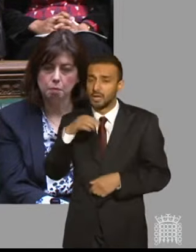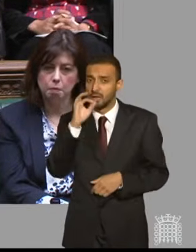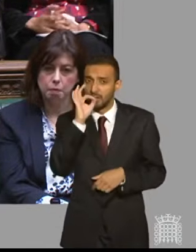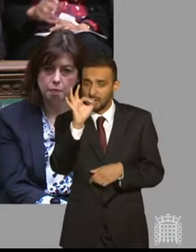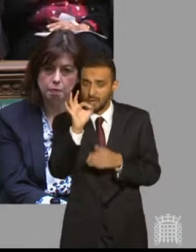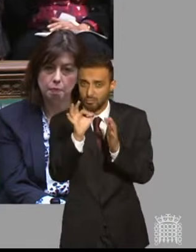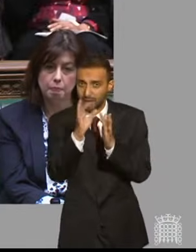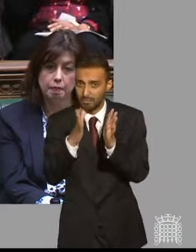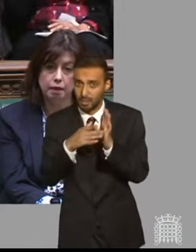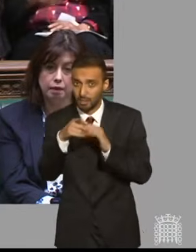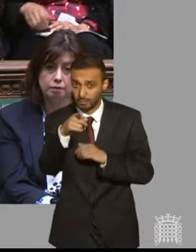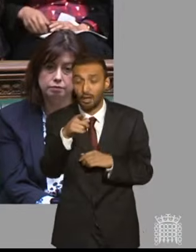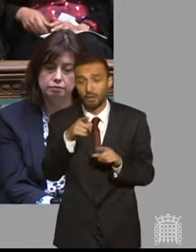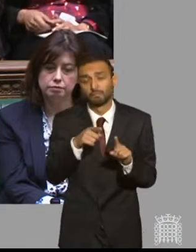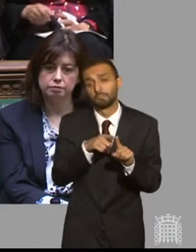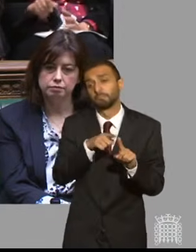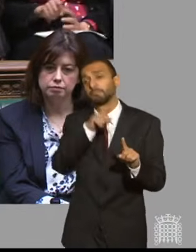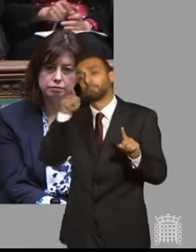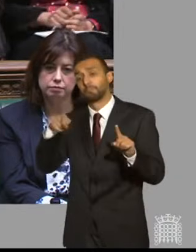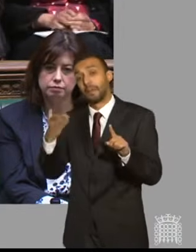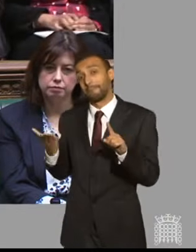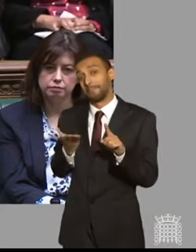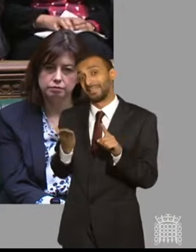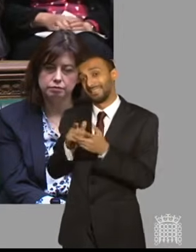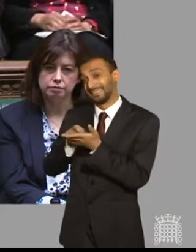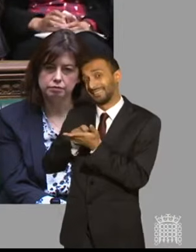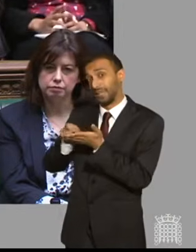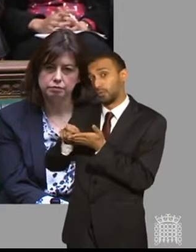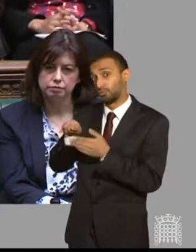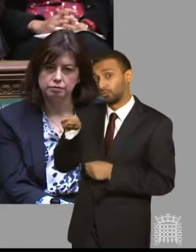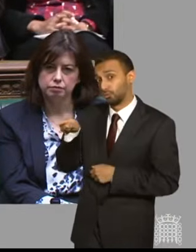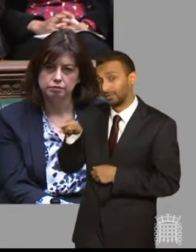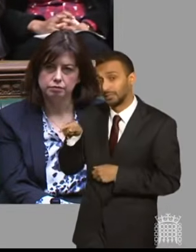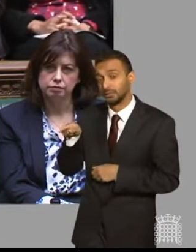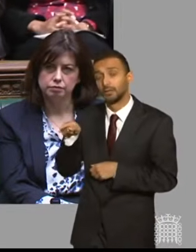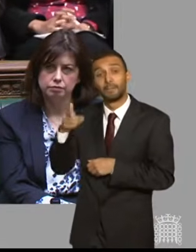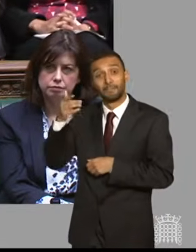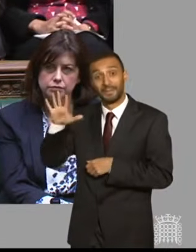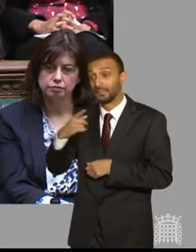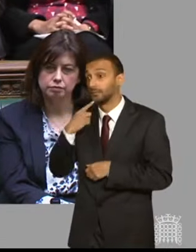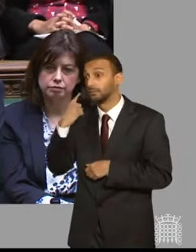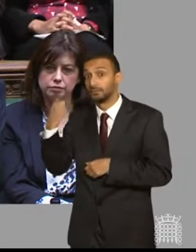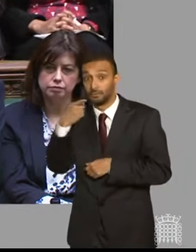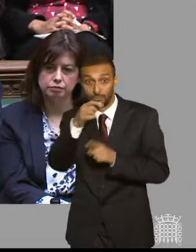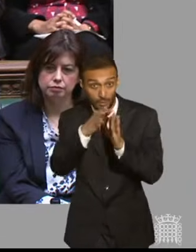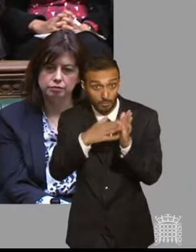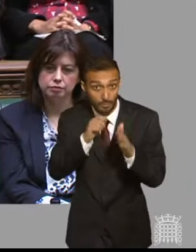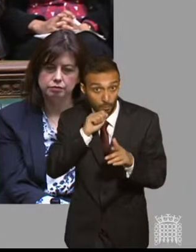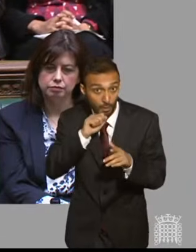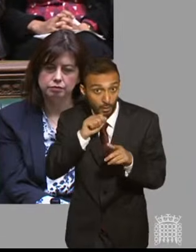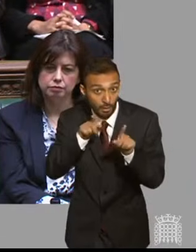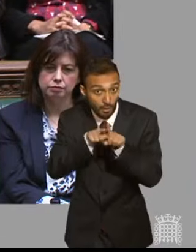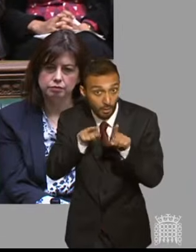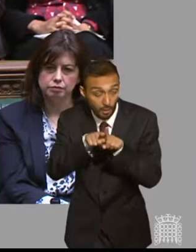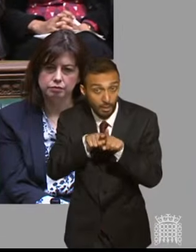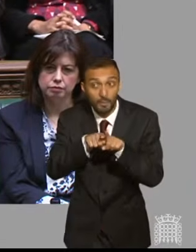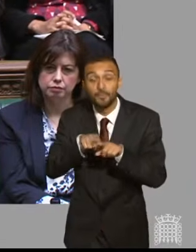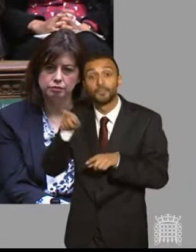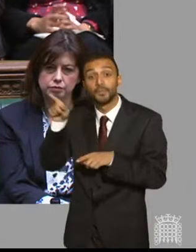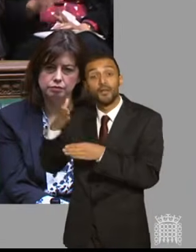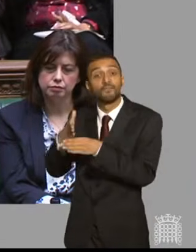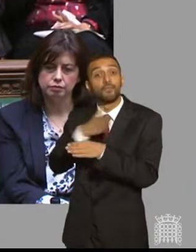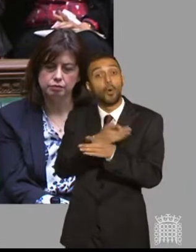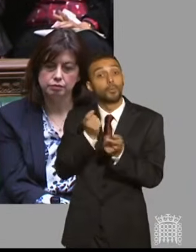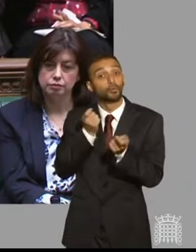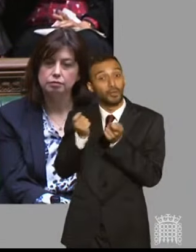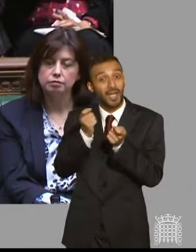former chair of the Post Office is lying when he says he was told to go slow